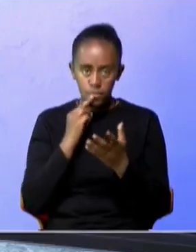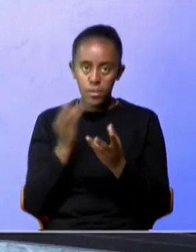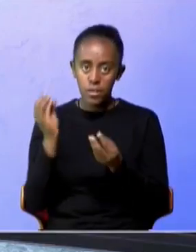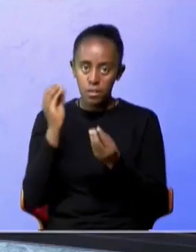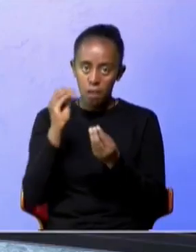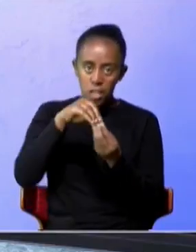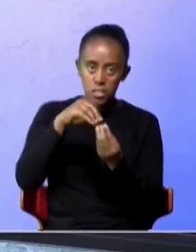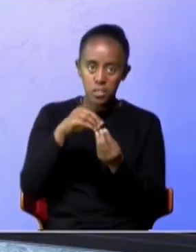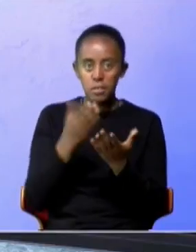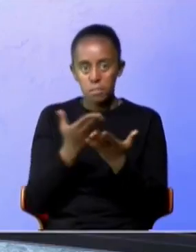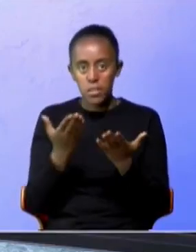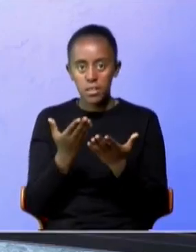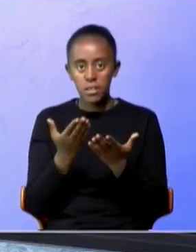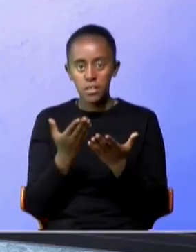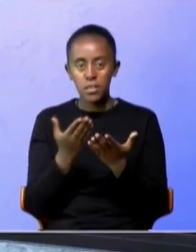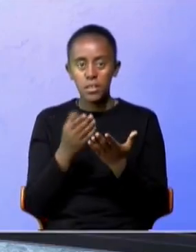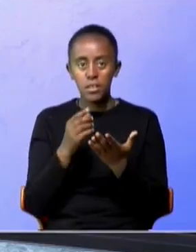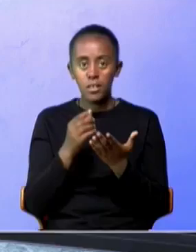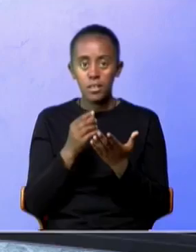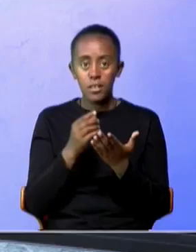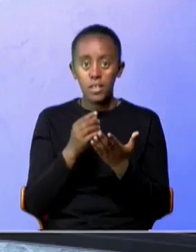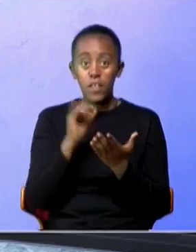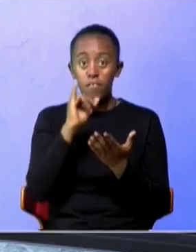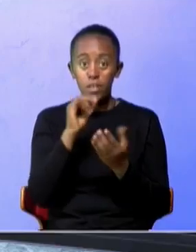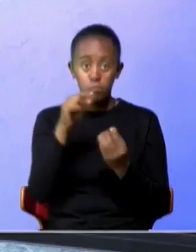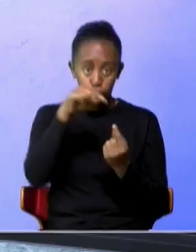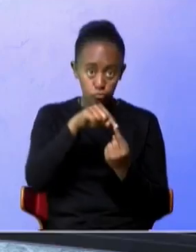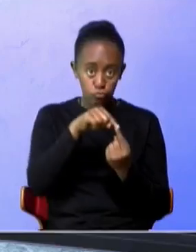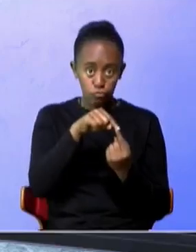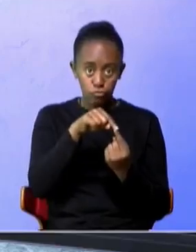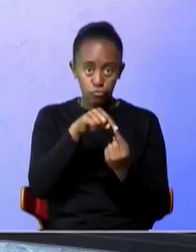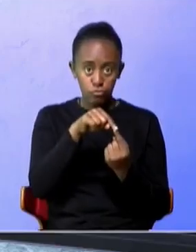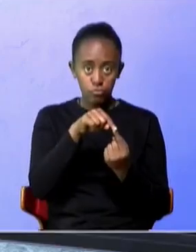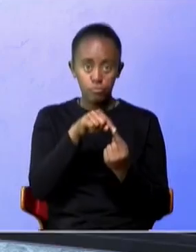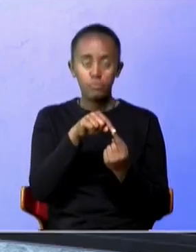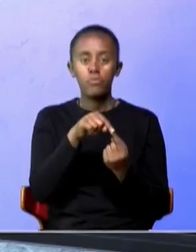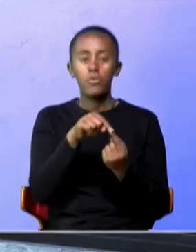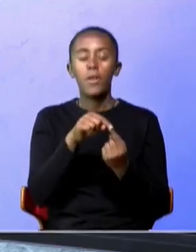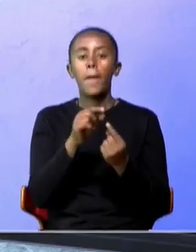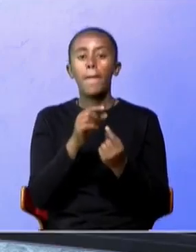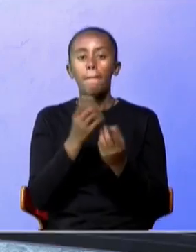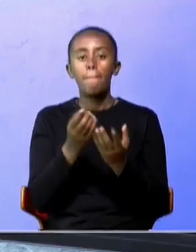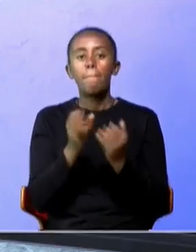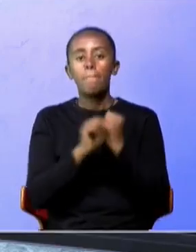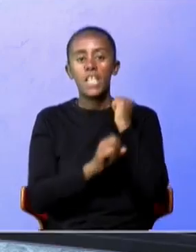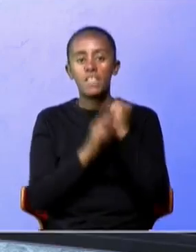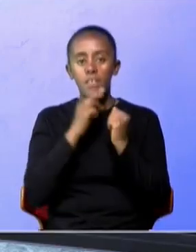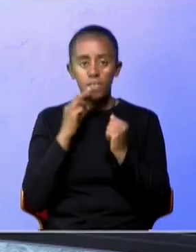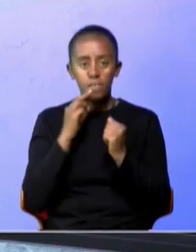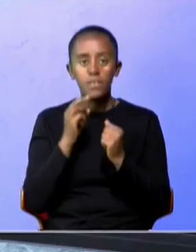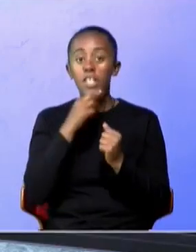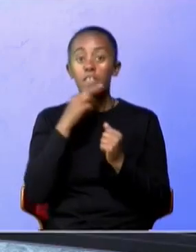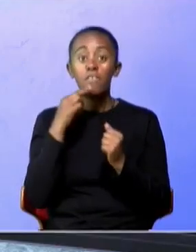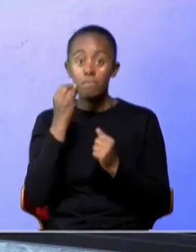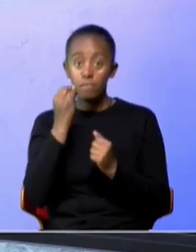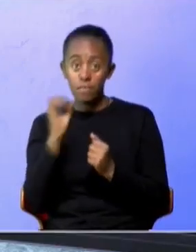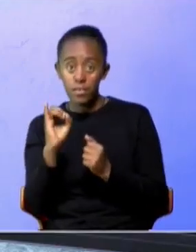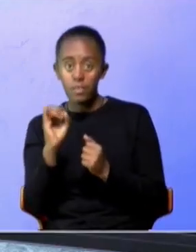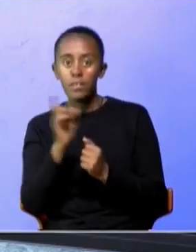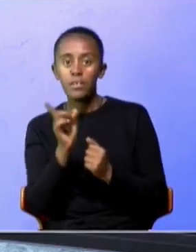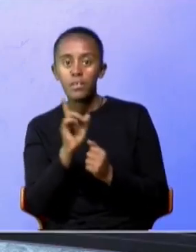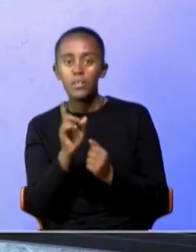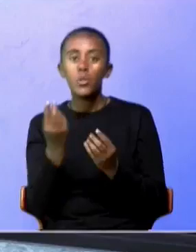add something to it. In the case of infinitives, we add to with the base verb, and in the case of